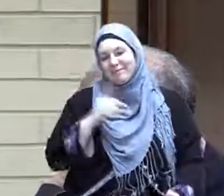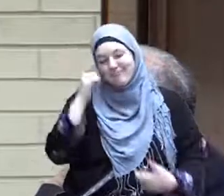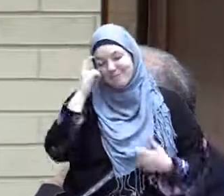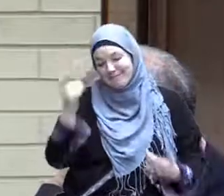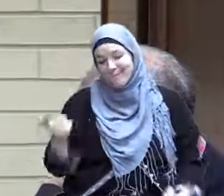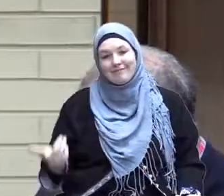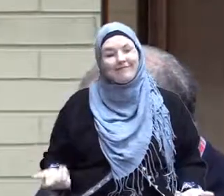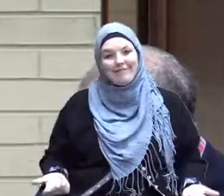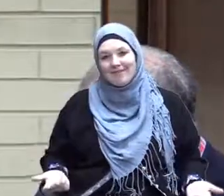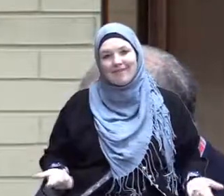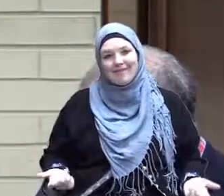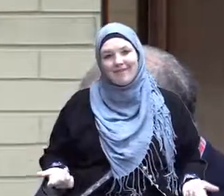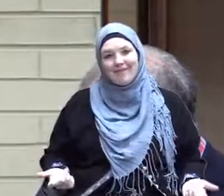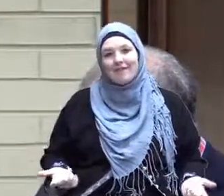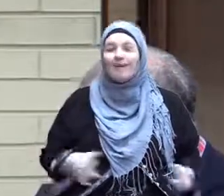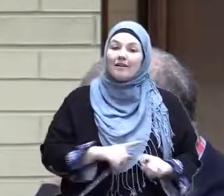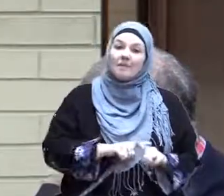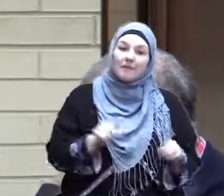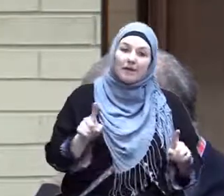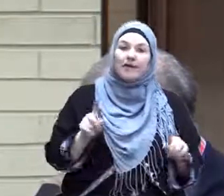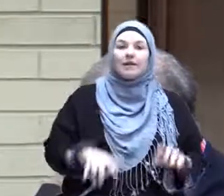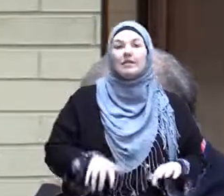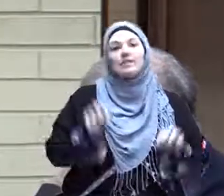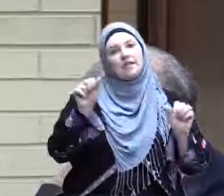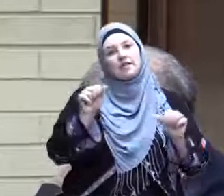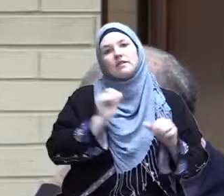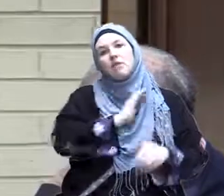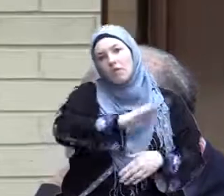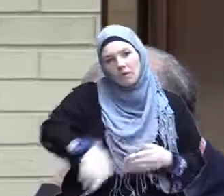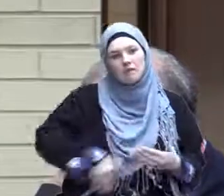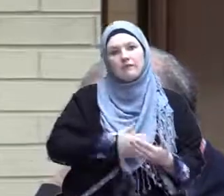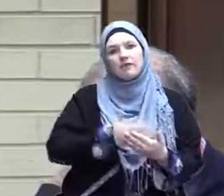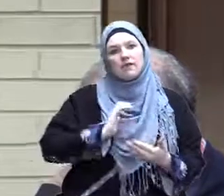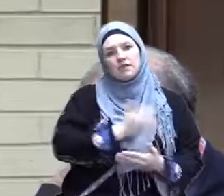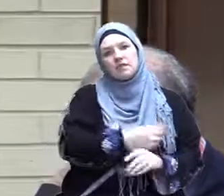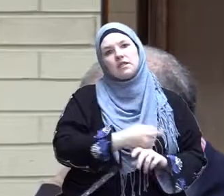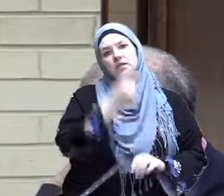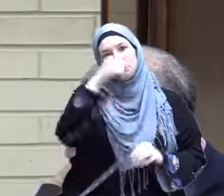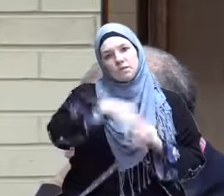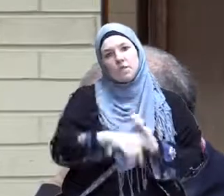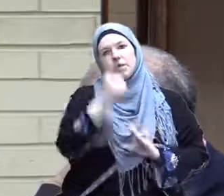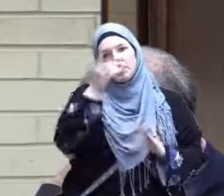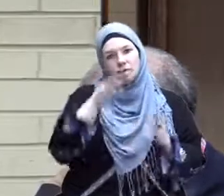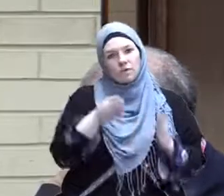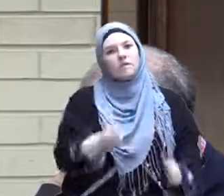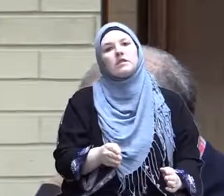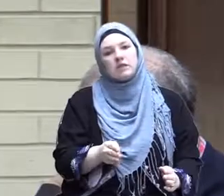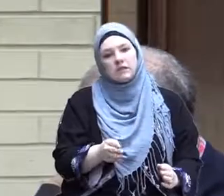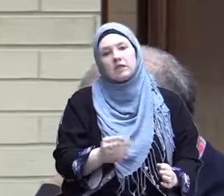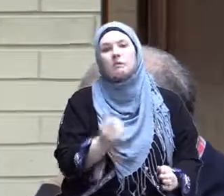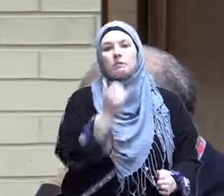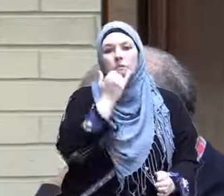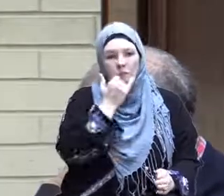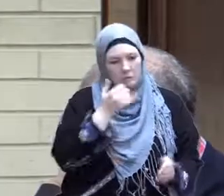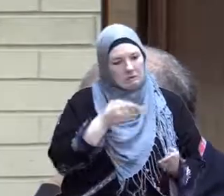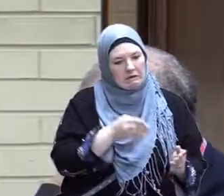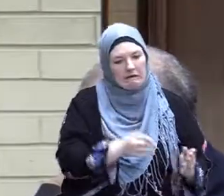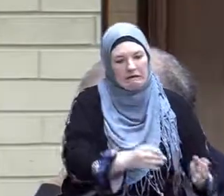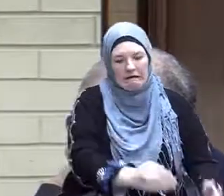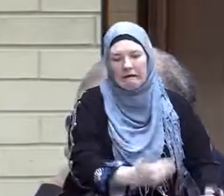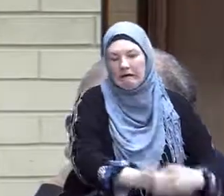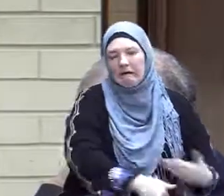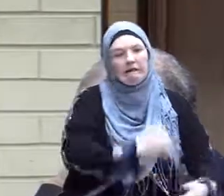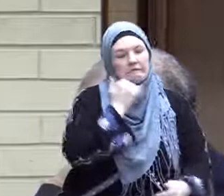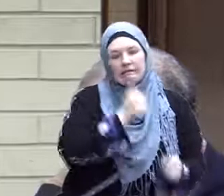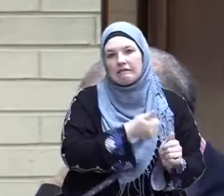arrogant this is. But it takes all of us in one direction, which is the wrong direction. So this